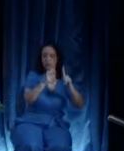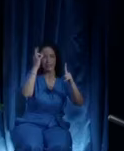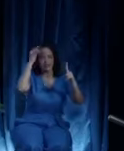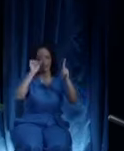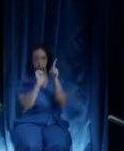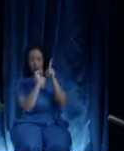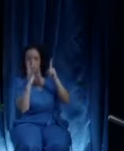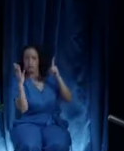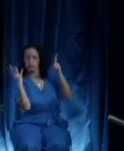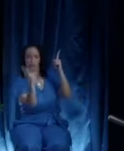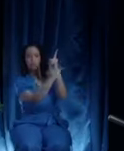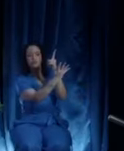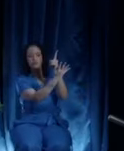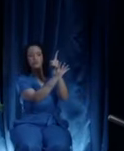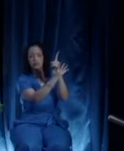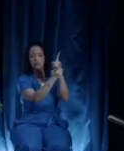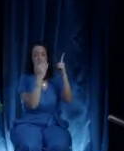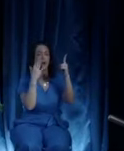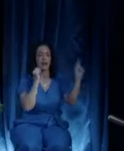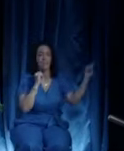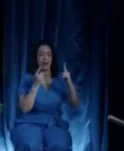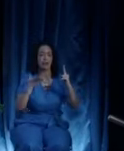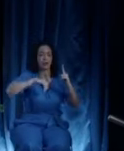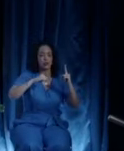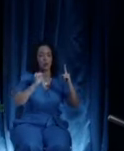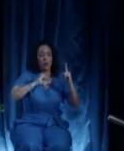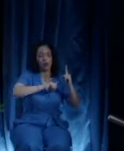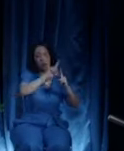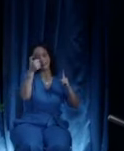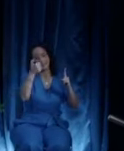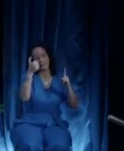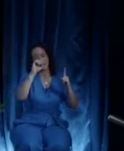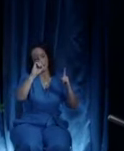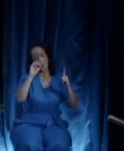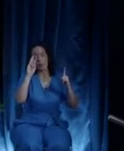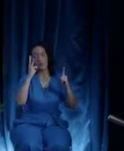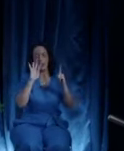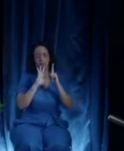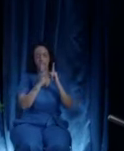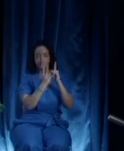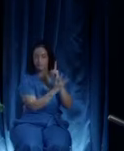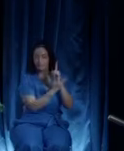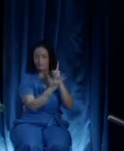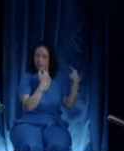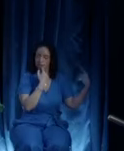on his return to his one visit back to Scotland after 1603. James says